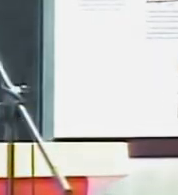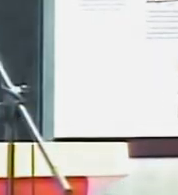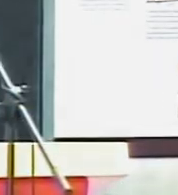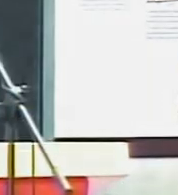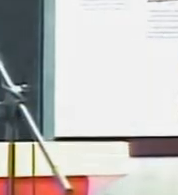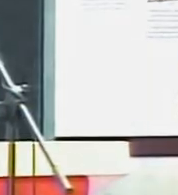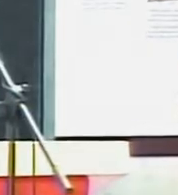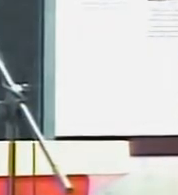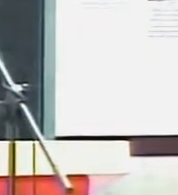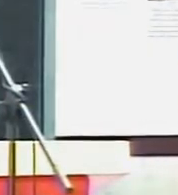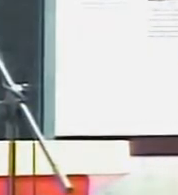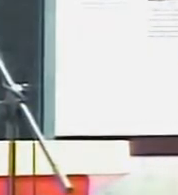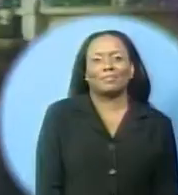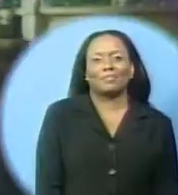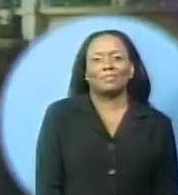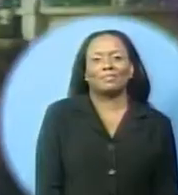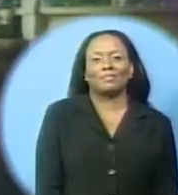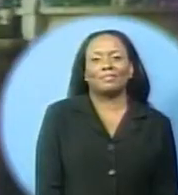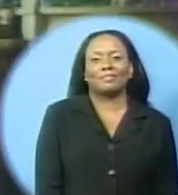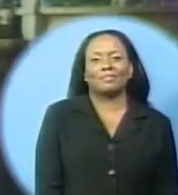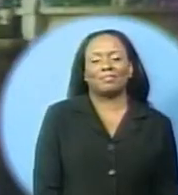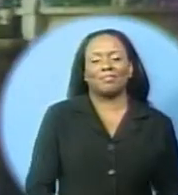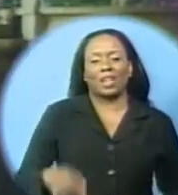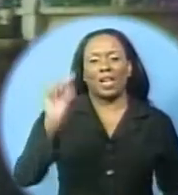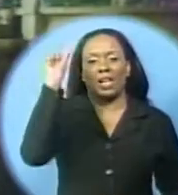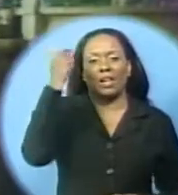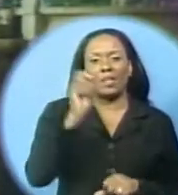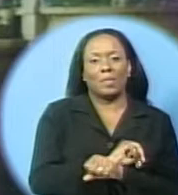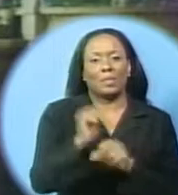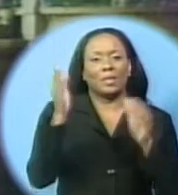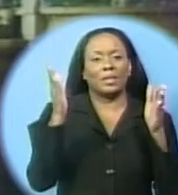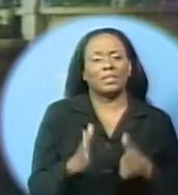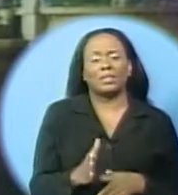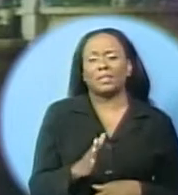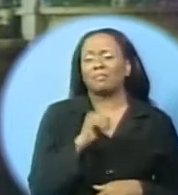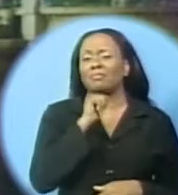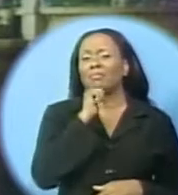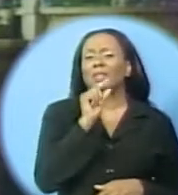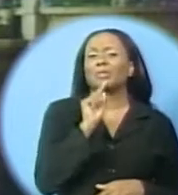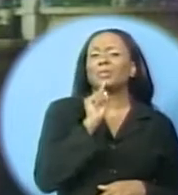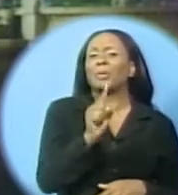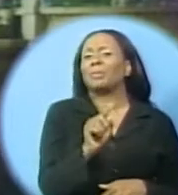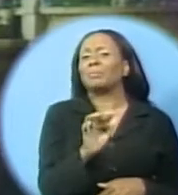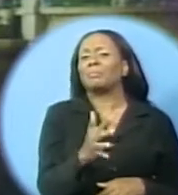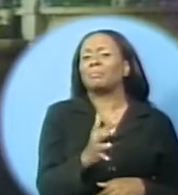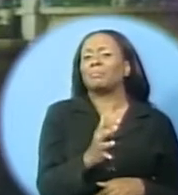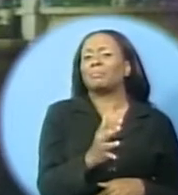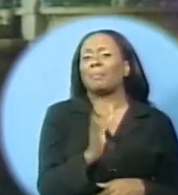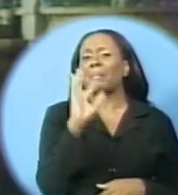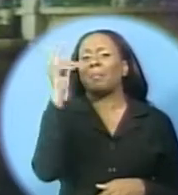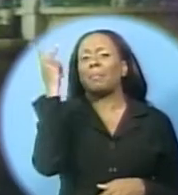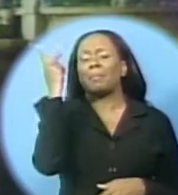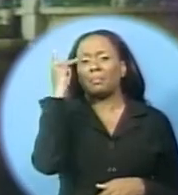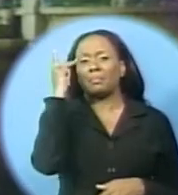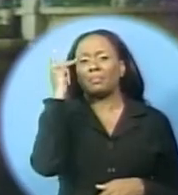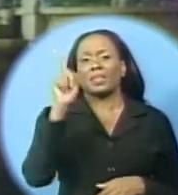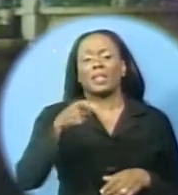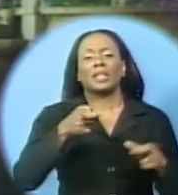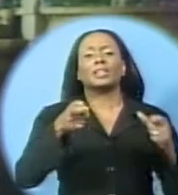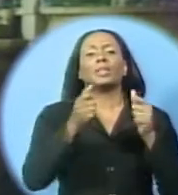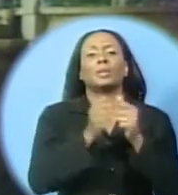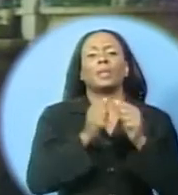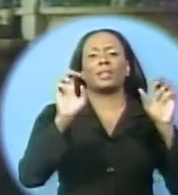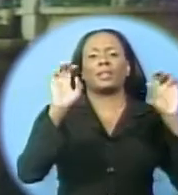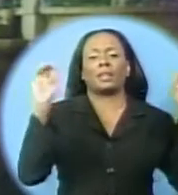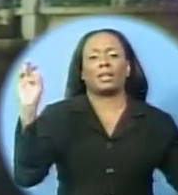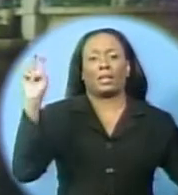Shane Seeley, CBC News. Well, a government minister is not at all convinced that Parliament should be occupied in dealing with the motion